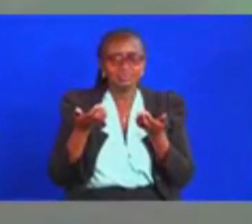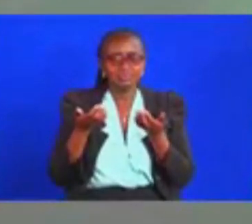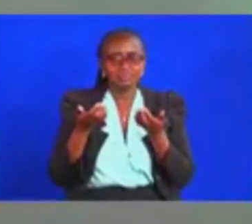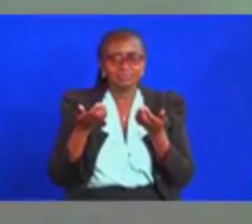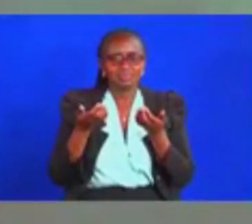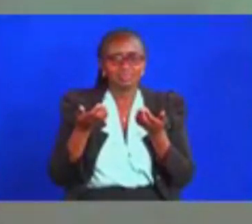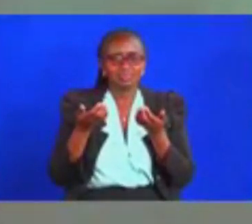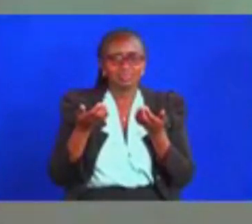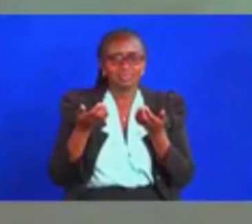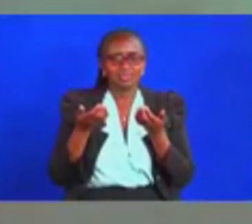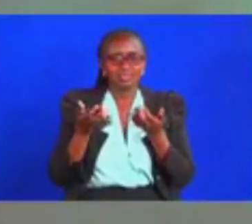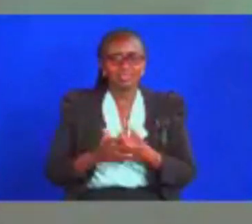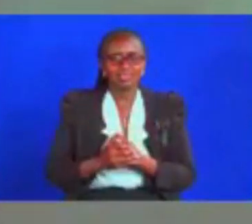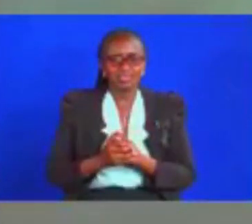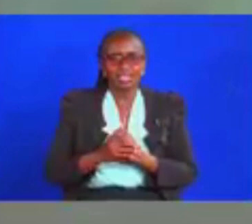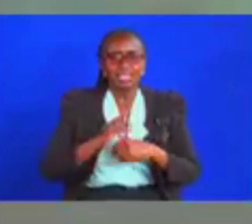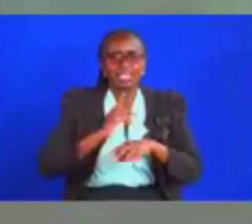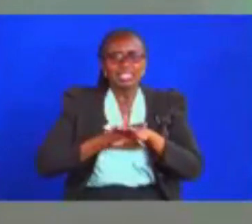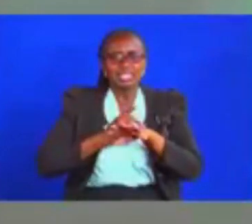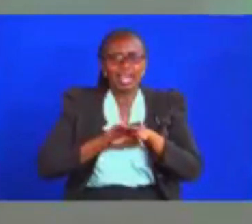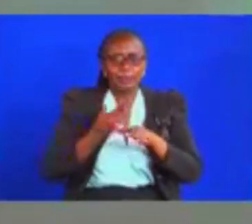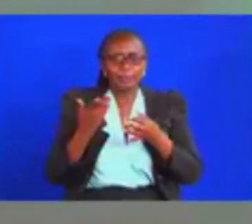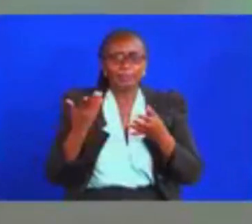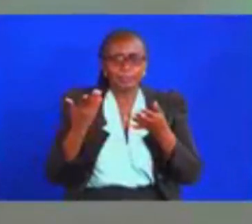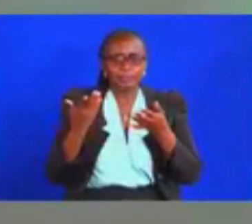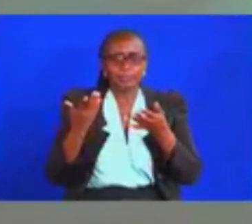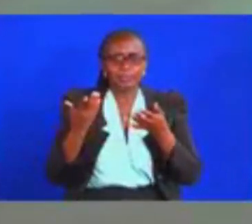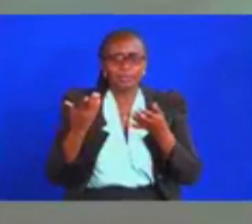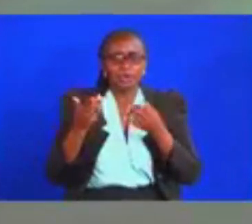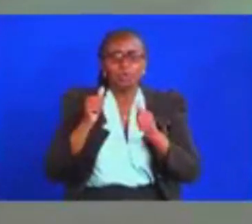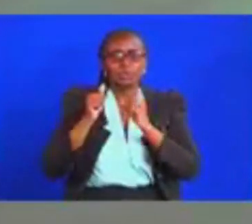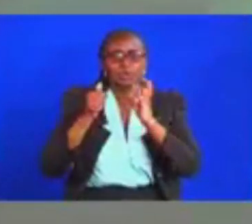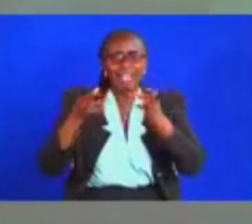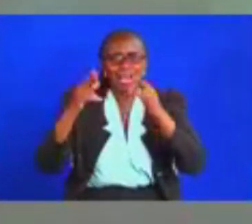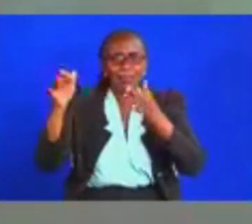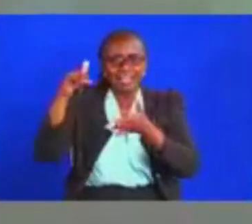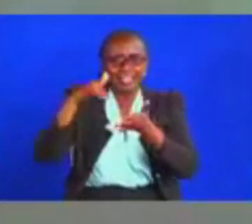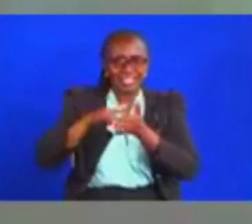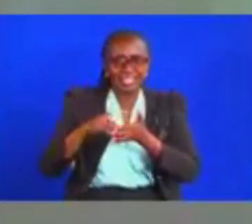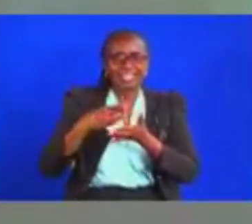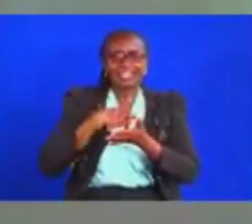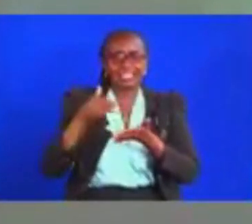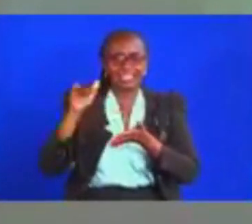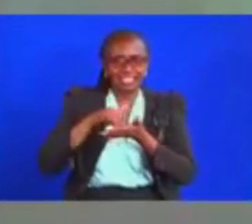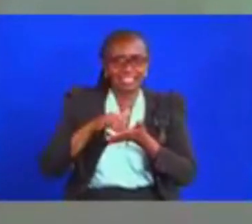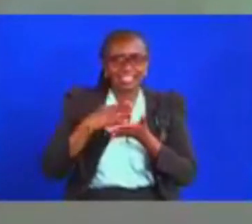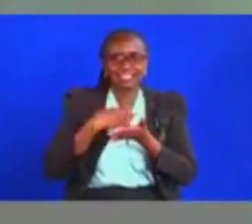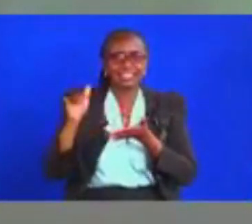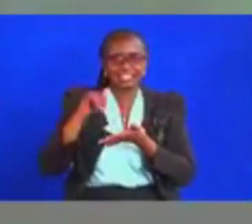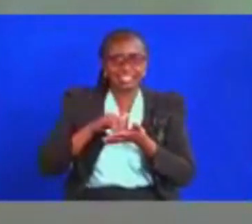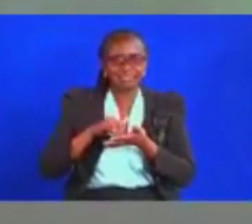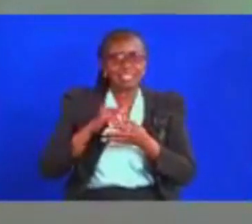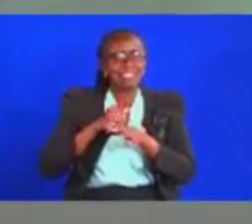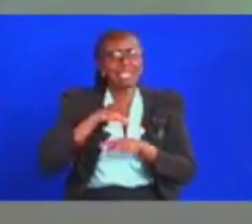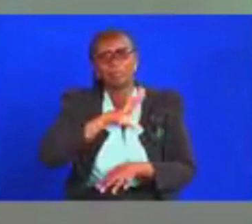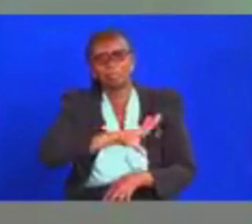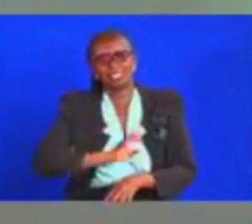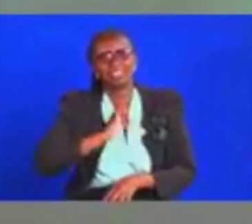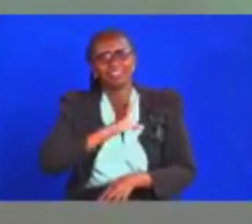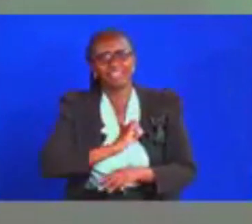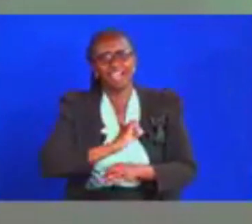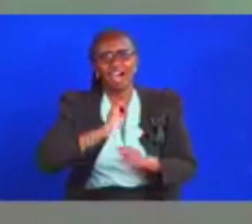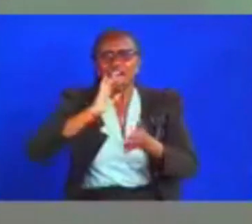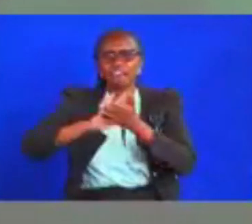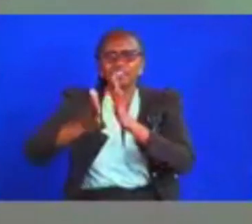Tolerance is the fortitude to accommodate a limitation that will happen again and again and again. Forgiveness